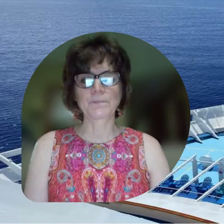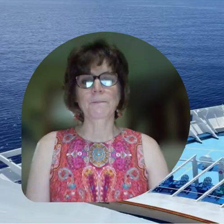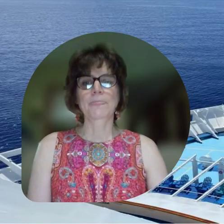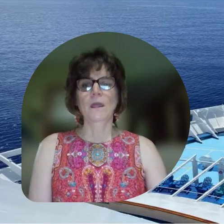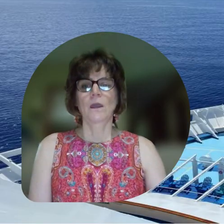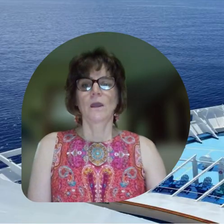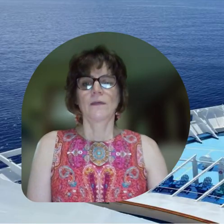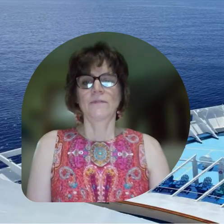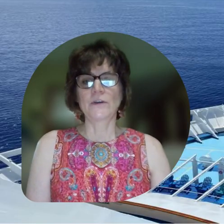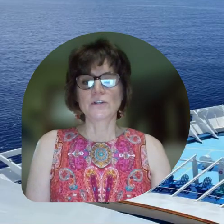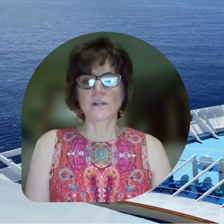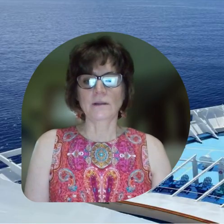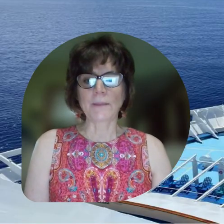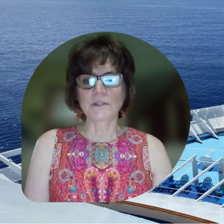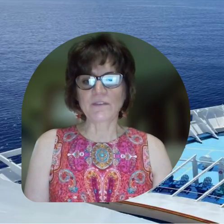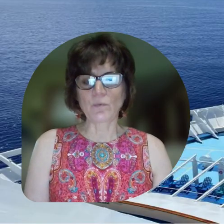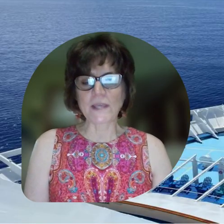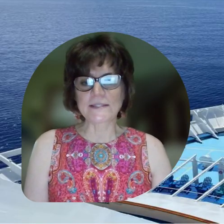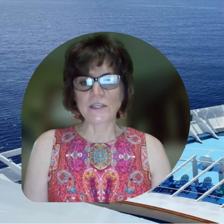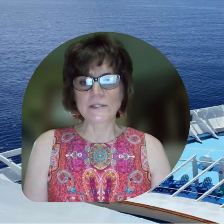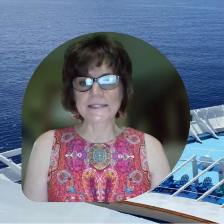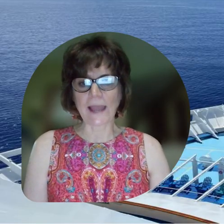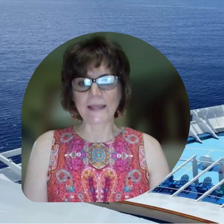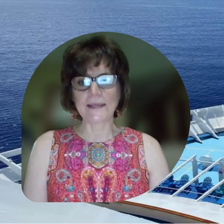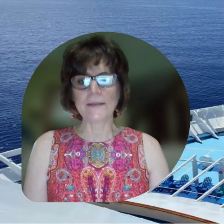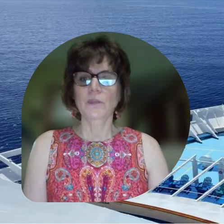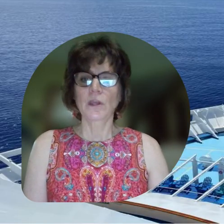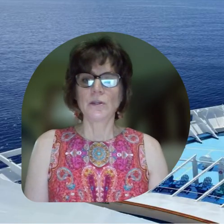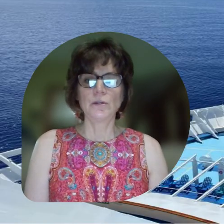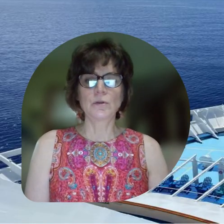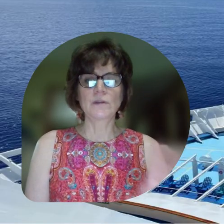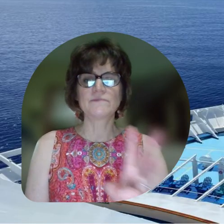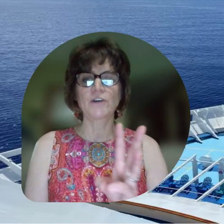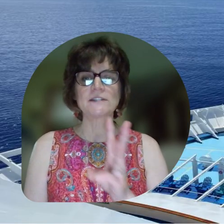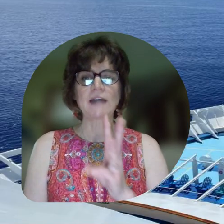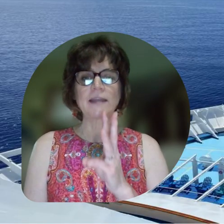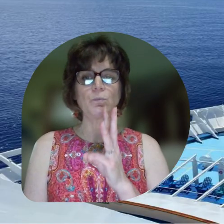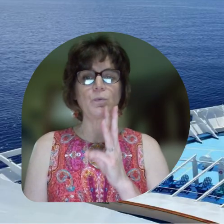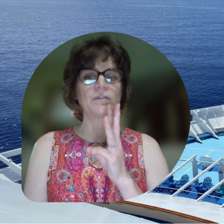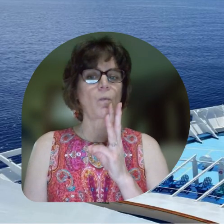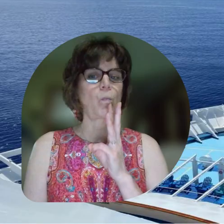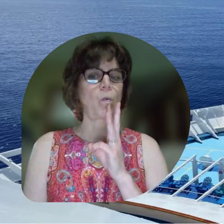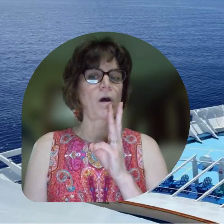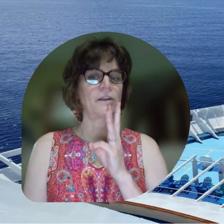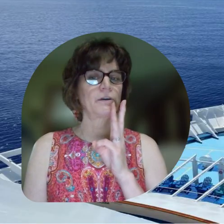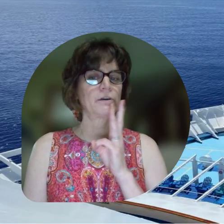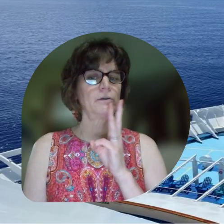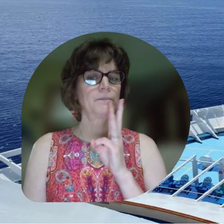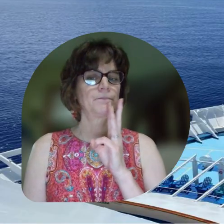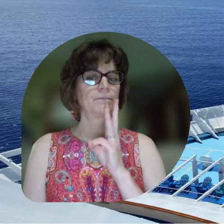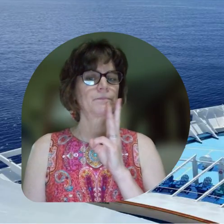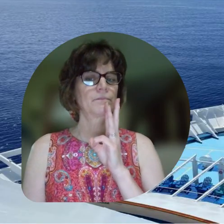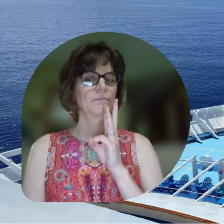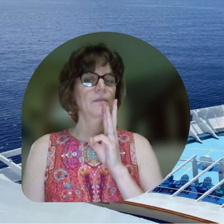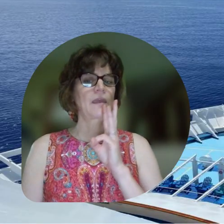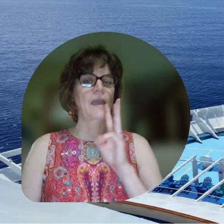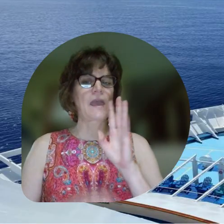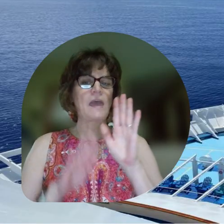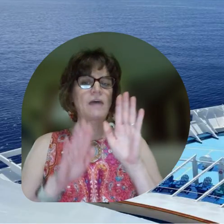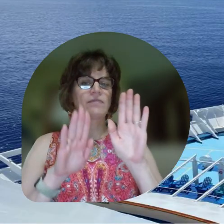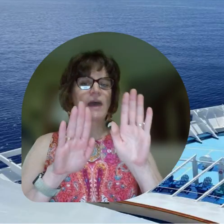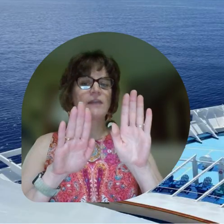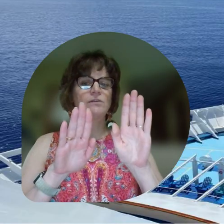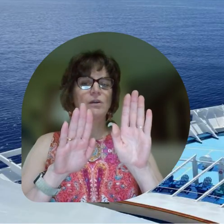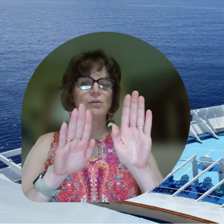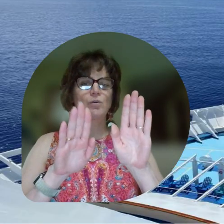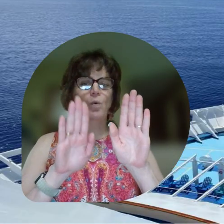C-Day. So there are a couple of different ways that you can sign it. You can first sign it with water,